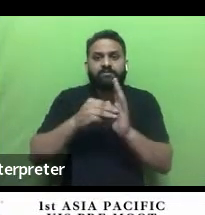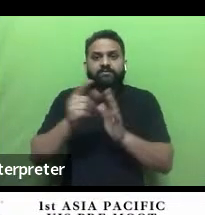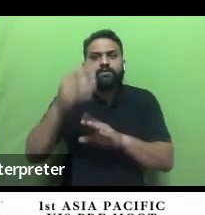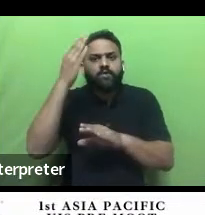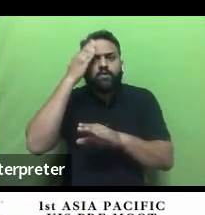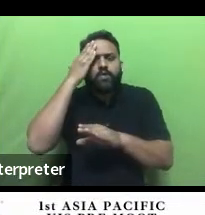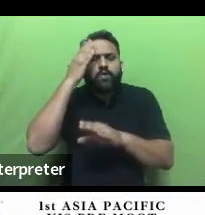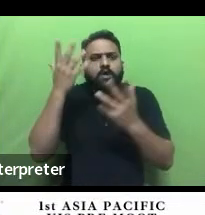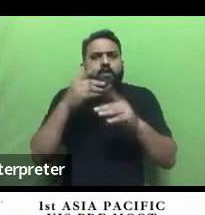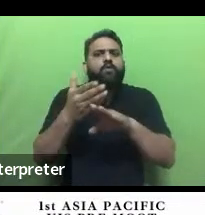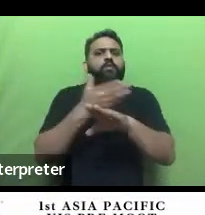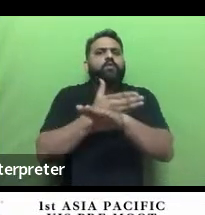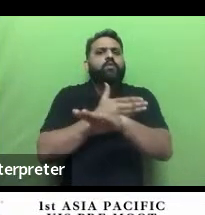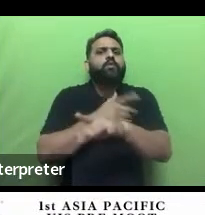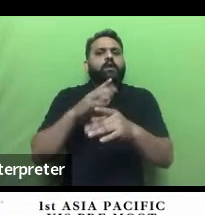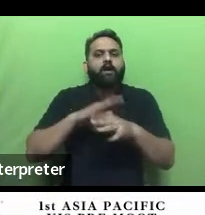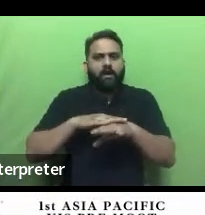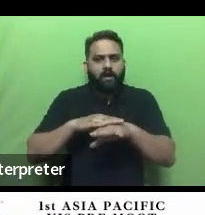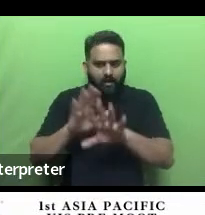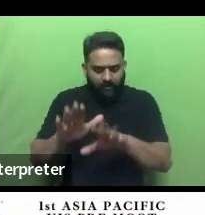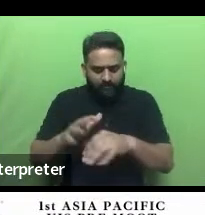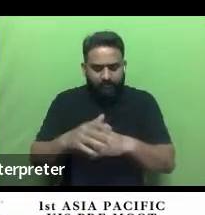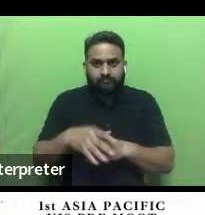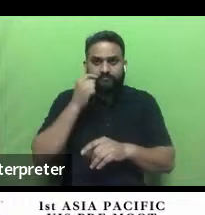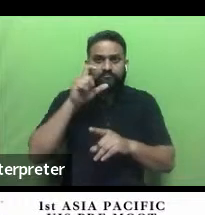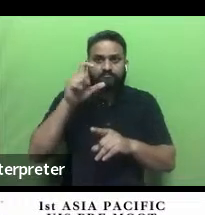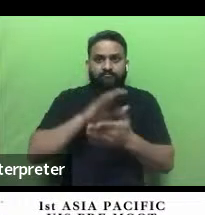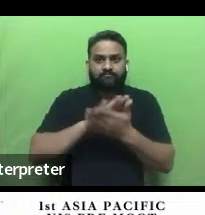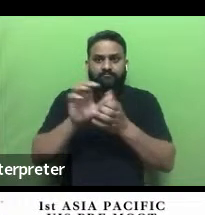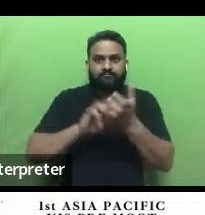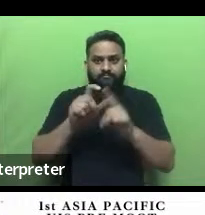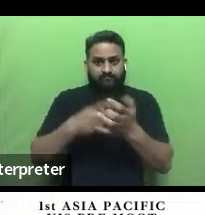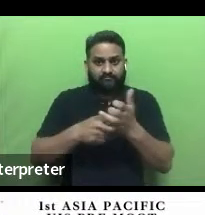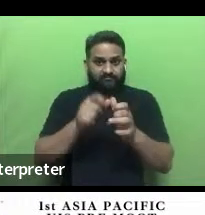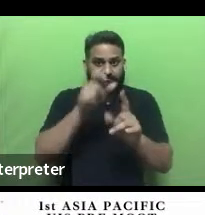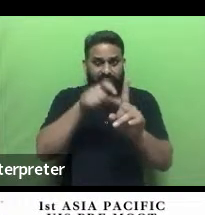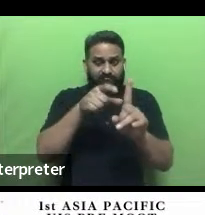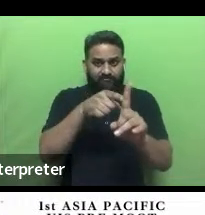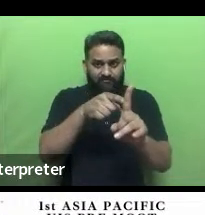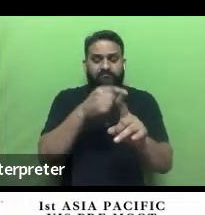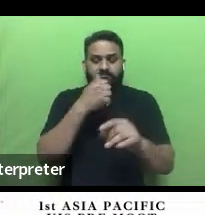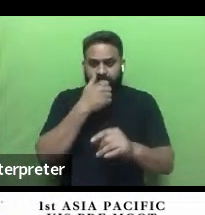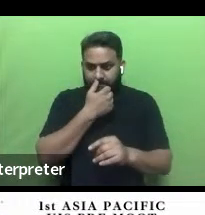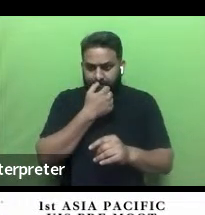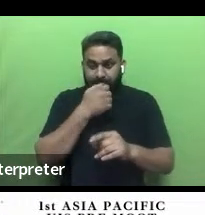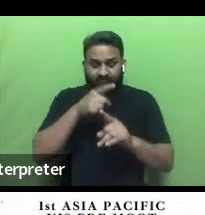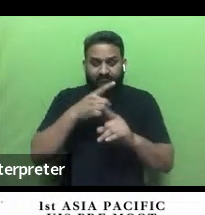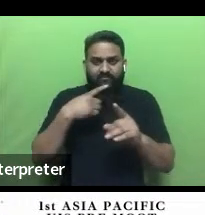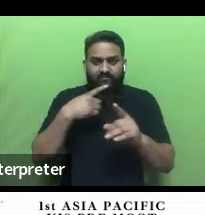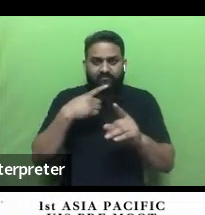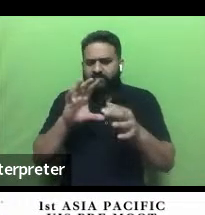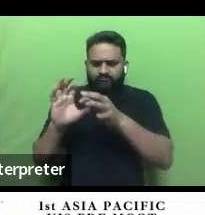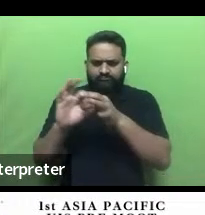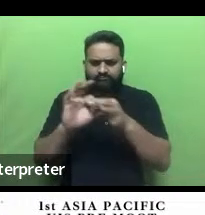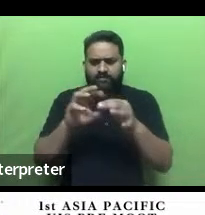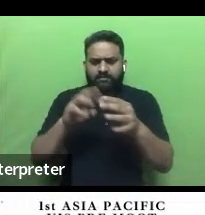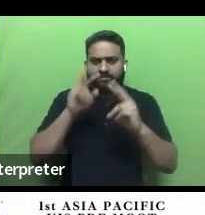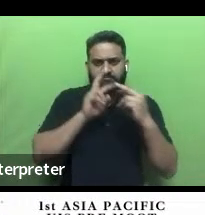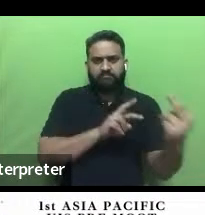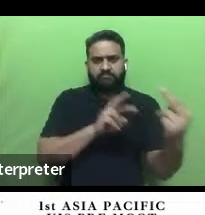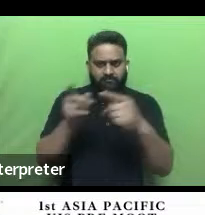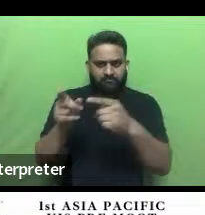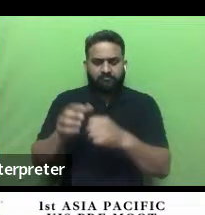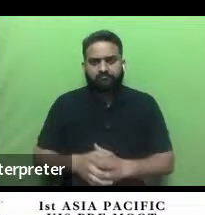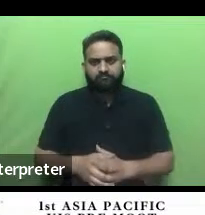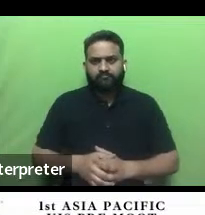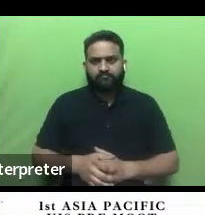between herself and Mr. Chandra should be imputed to, and therefore binding upon, the respondent. And we put